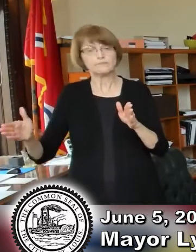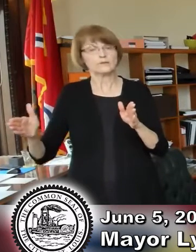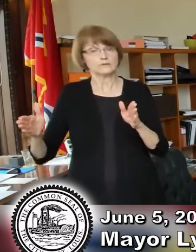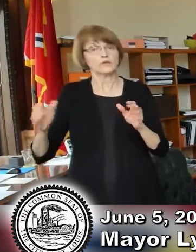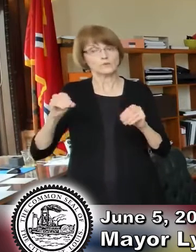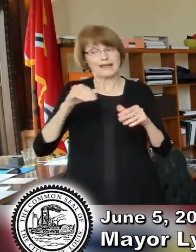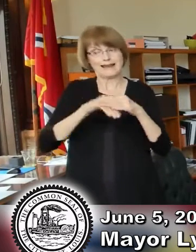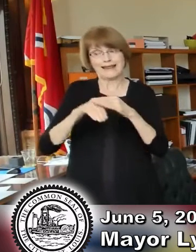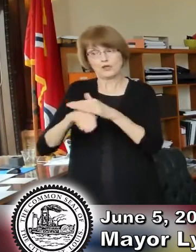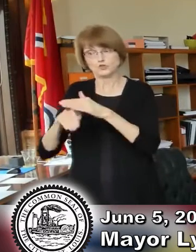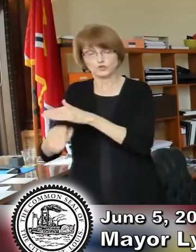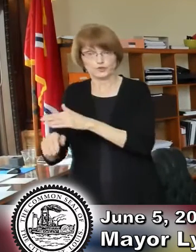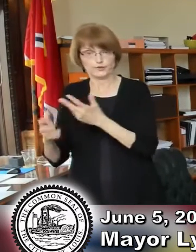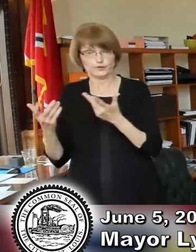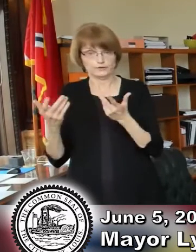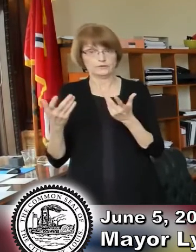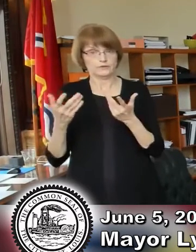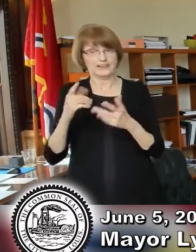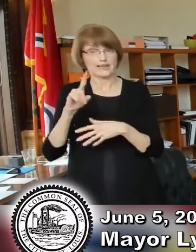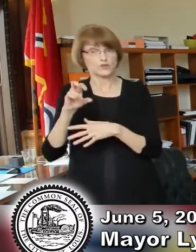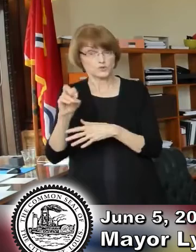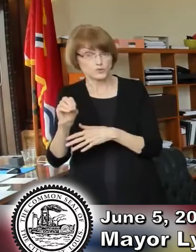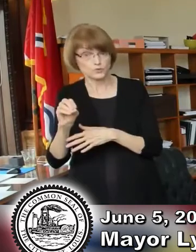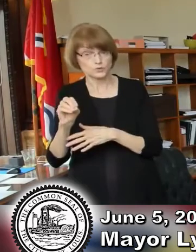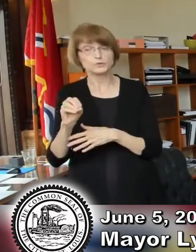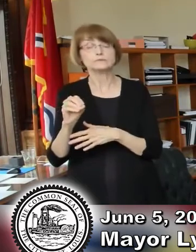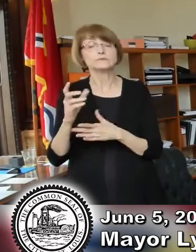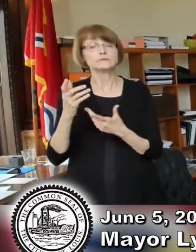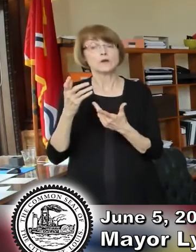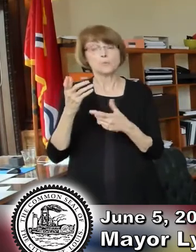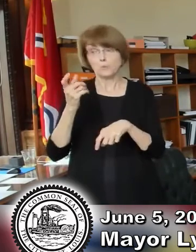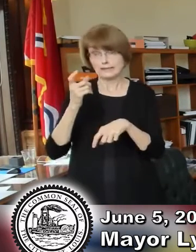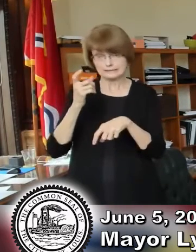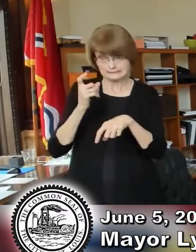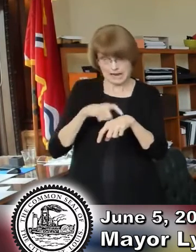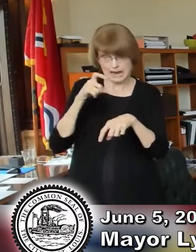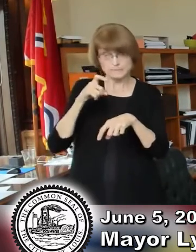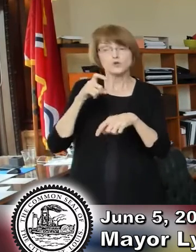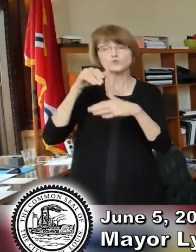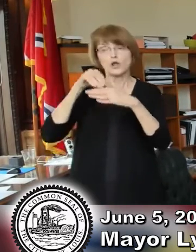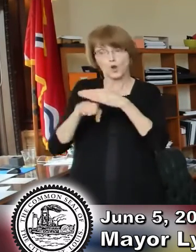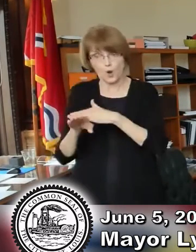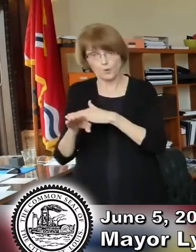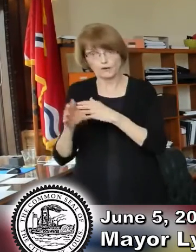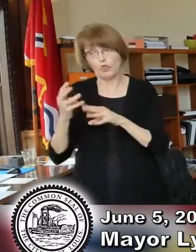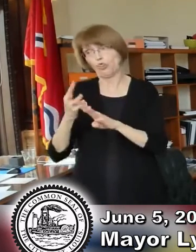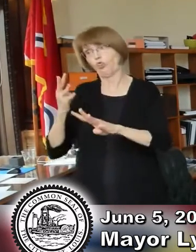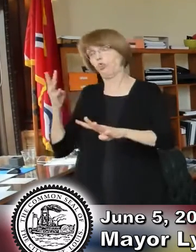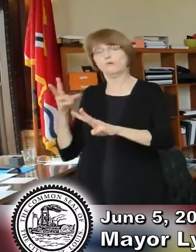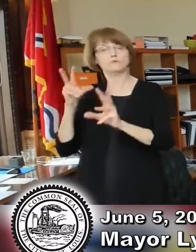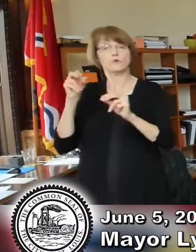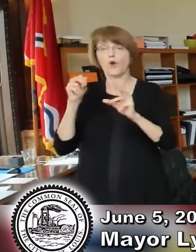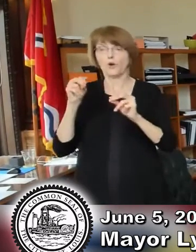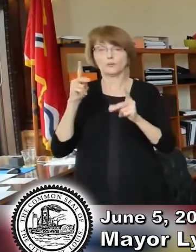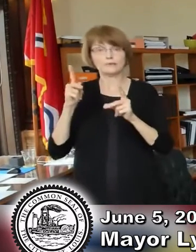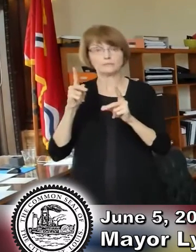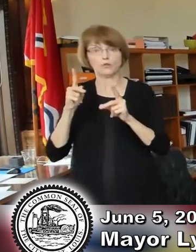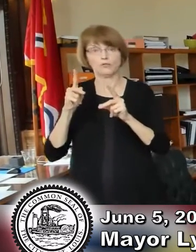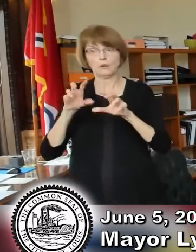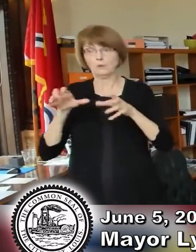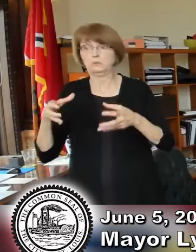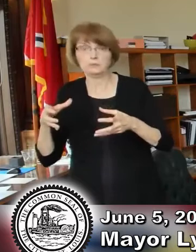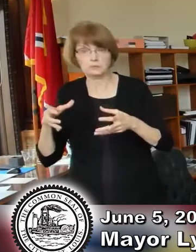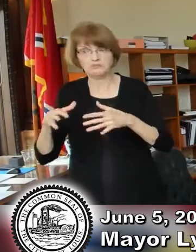you a time slot so that when you do want to go, you'll be able to get in at that time, and they won't have a big line or a bunch of people